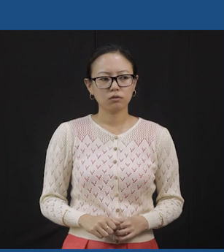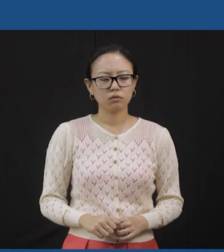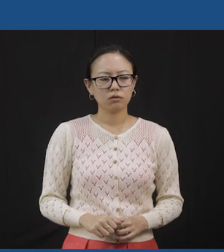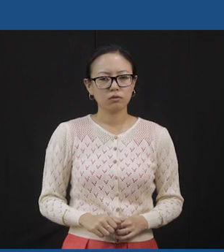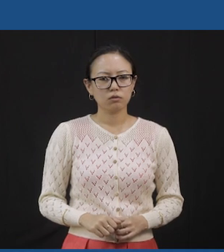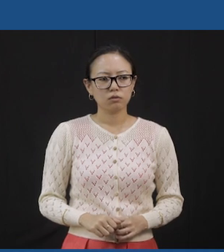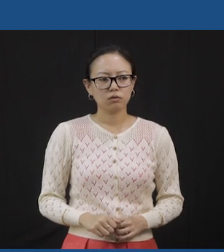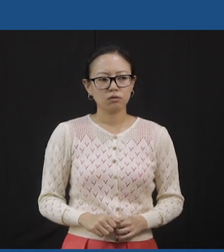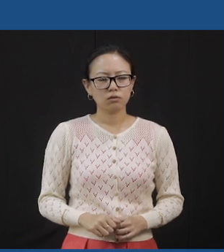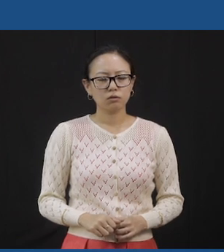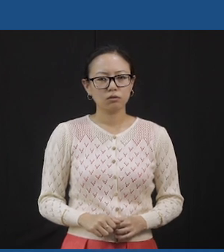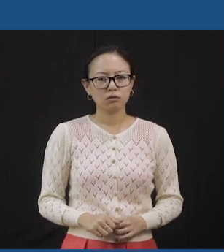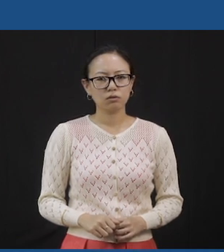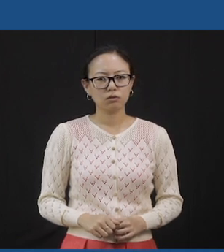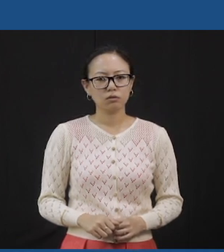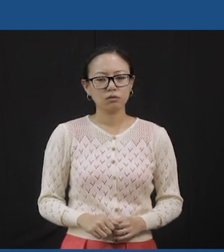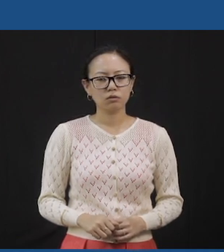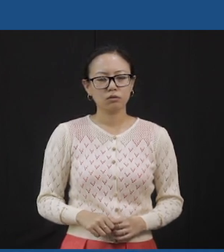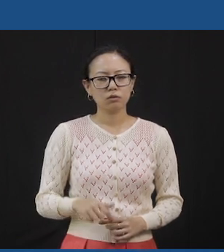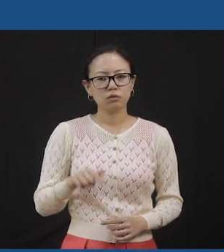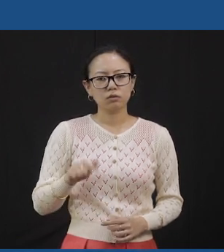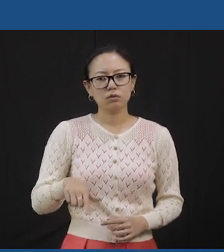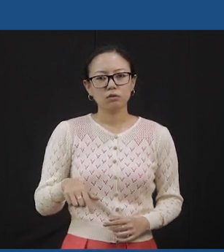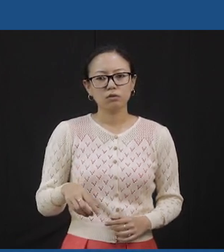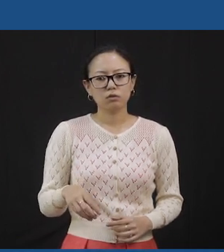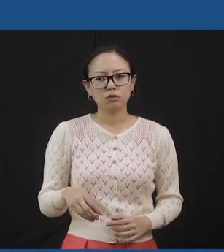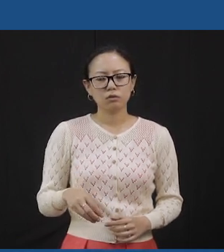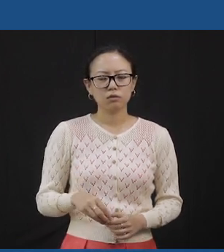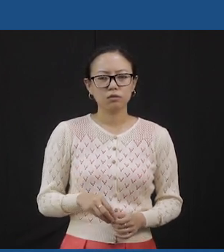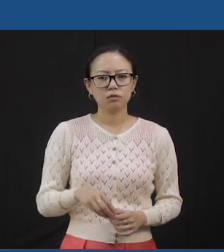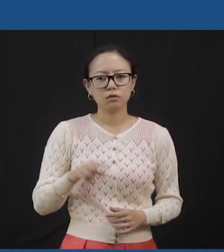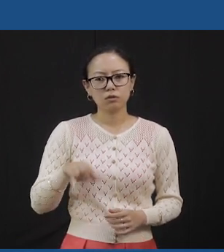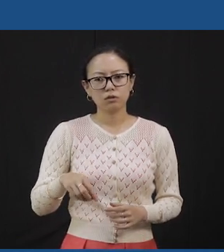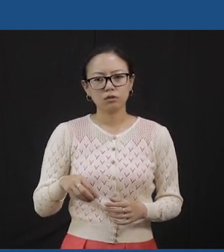Now we will do addition with regrouping.